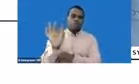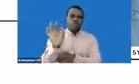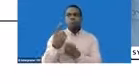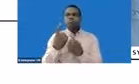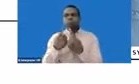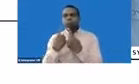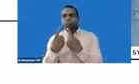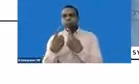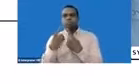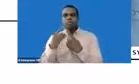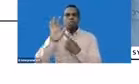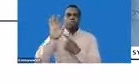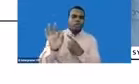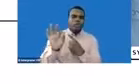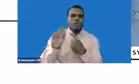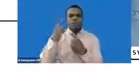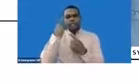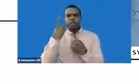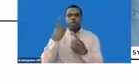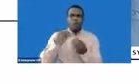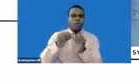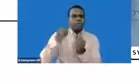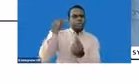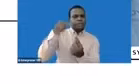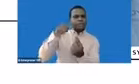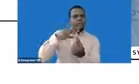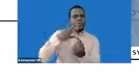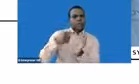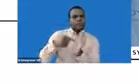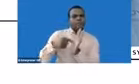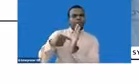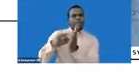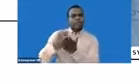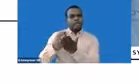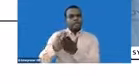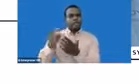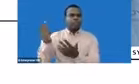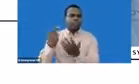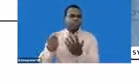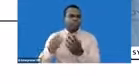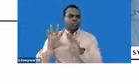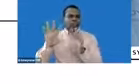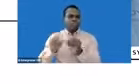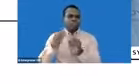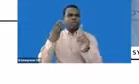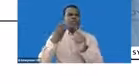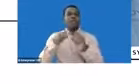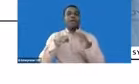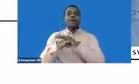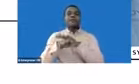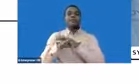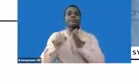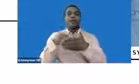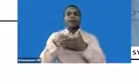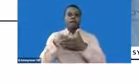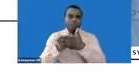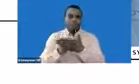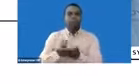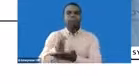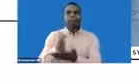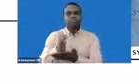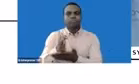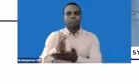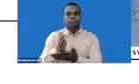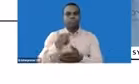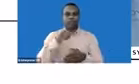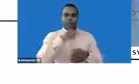the toolkit is kind of a baseline document, an overview, and we think it's very useful for raising awareness about